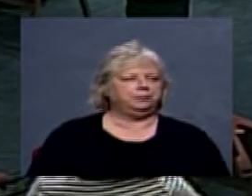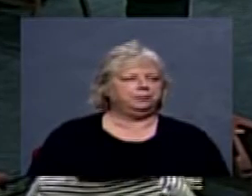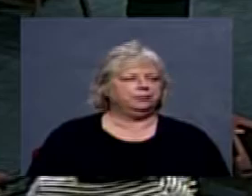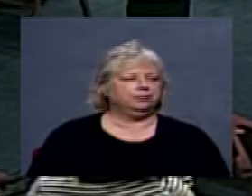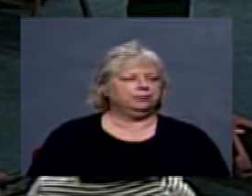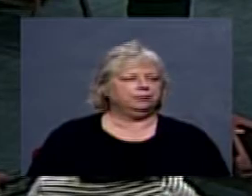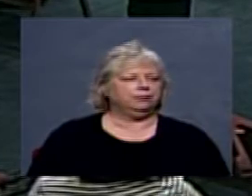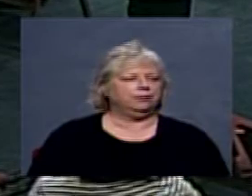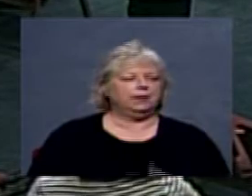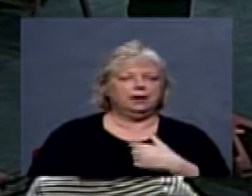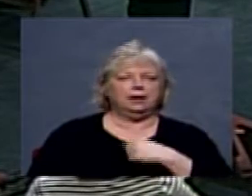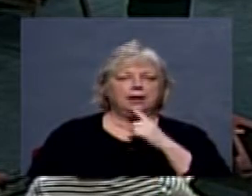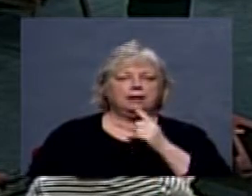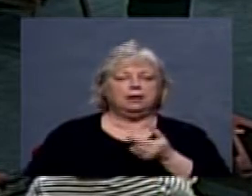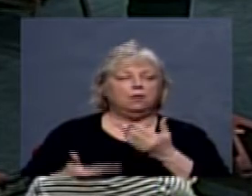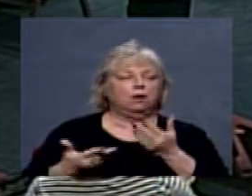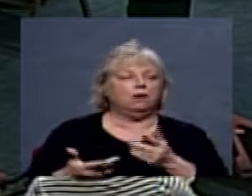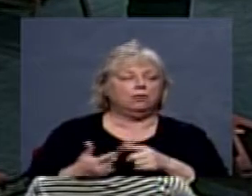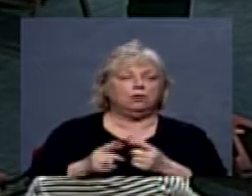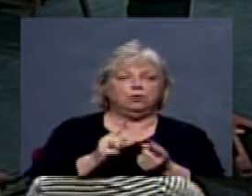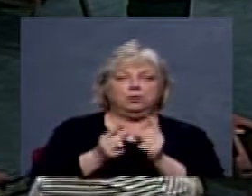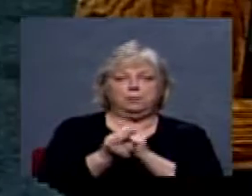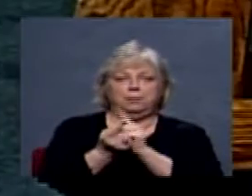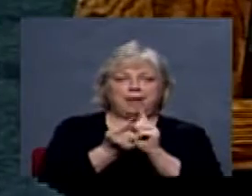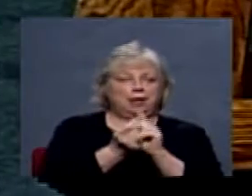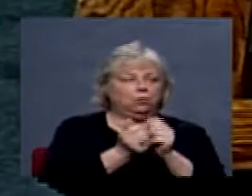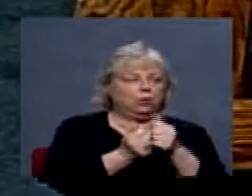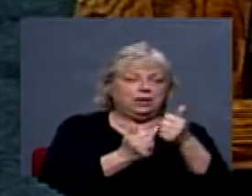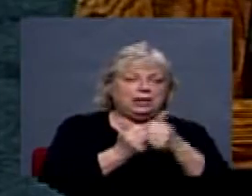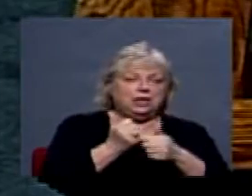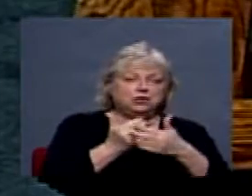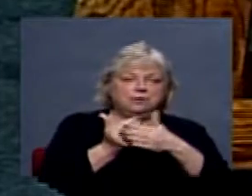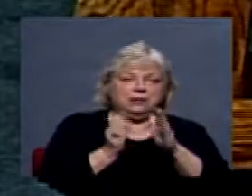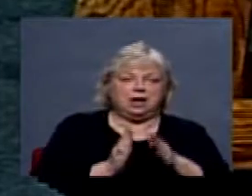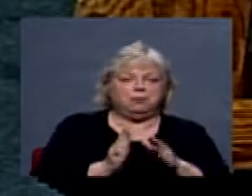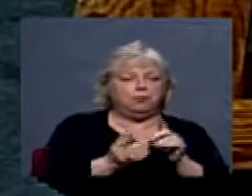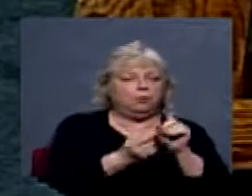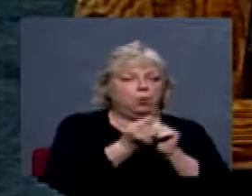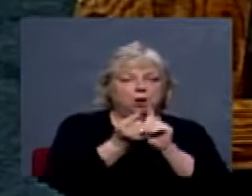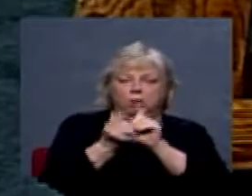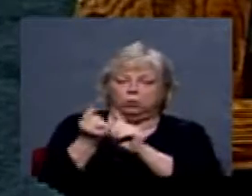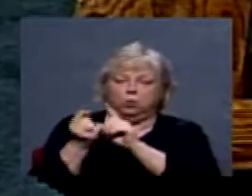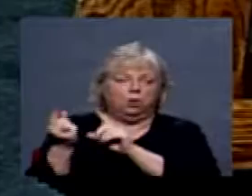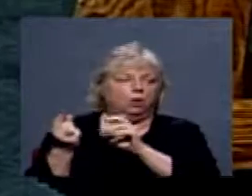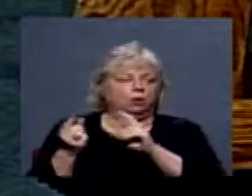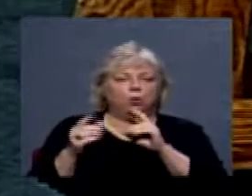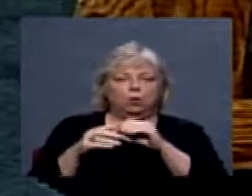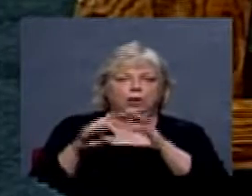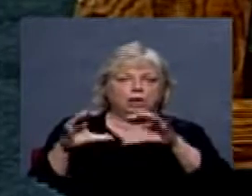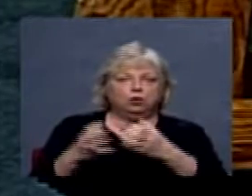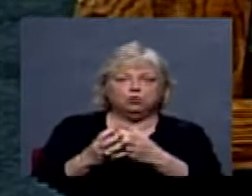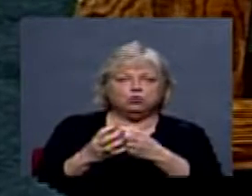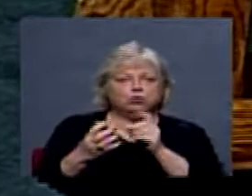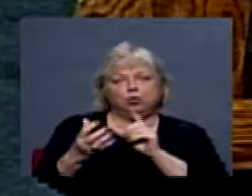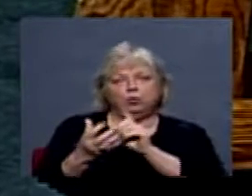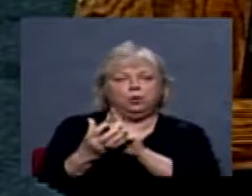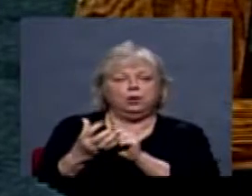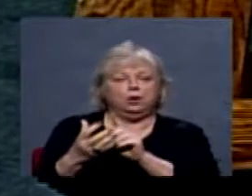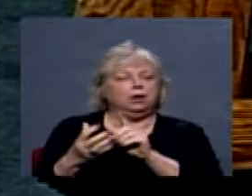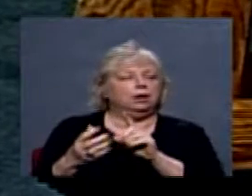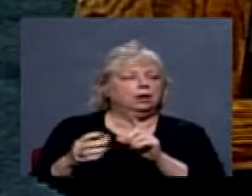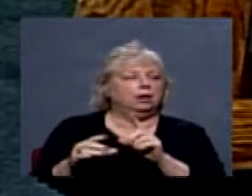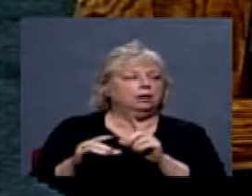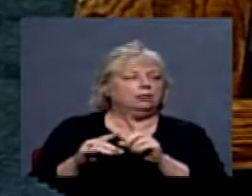And I did offer to meet with each of the neighbors, either one-on-one or in a group across, in the church